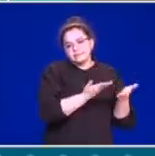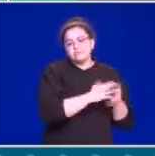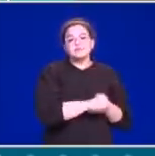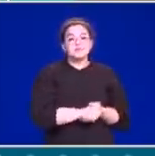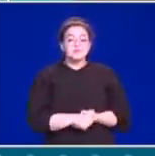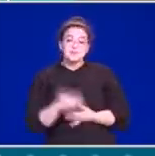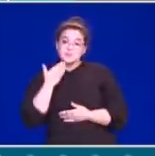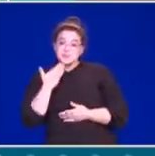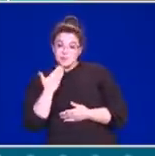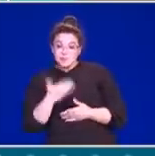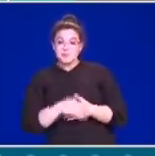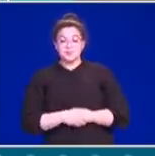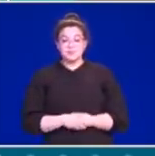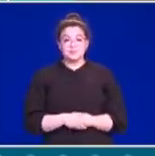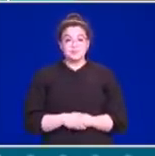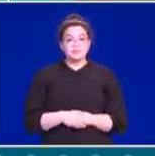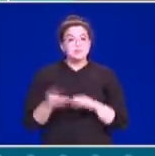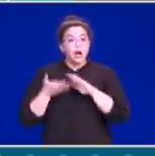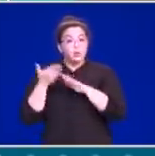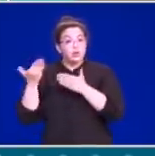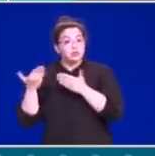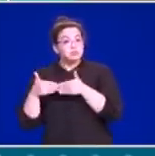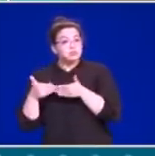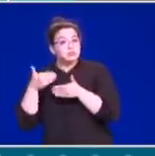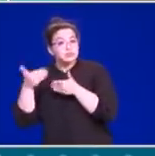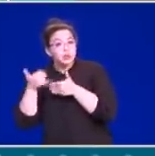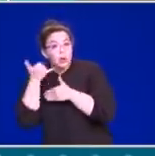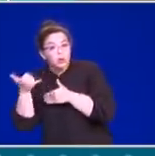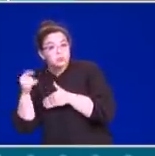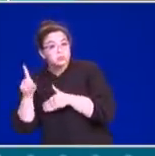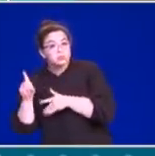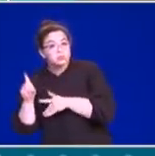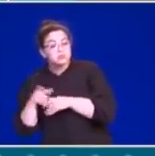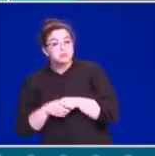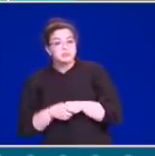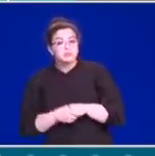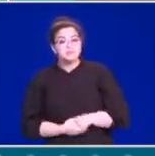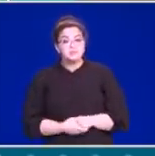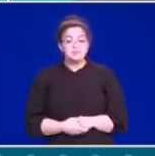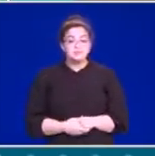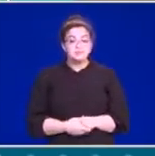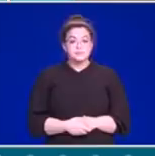Thanks for that, gentlemen. Operator, do we have our next caller?